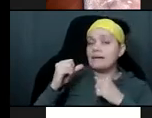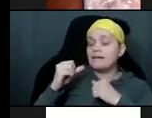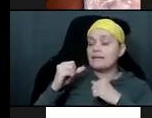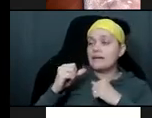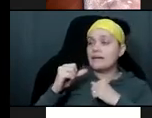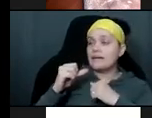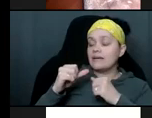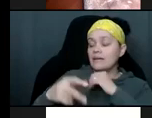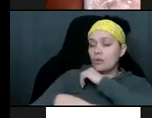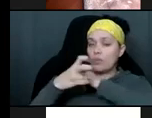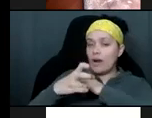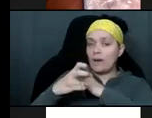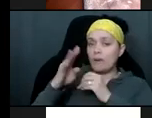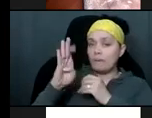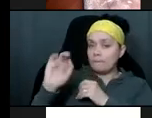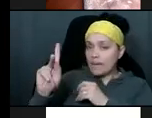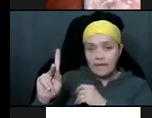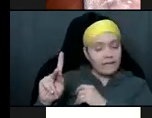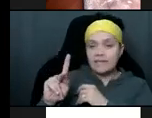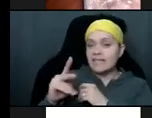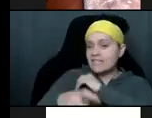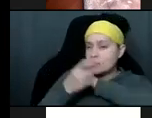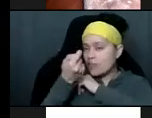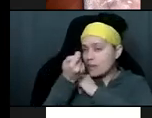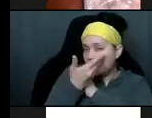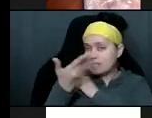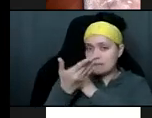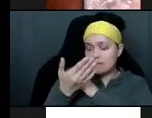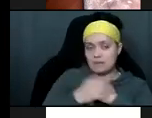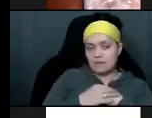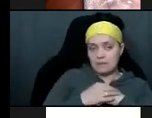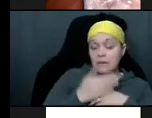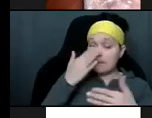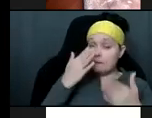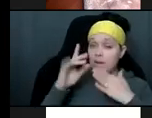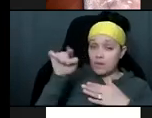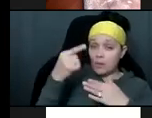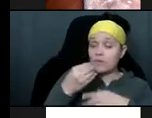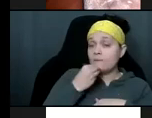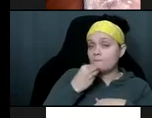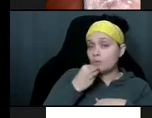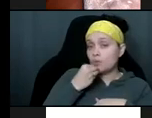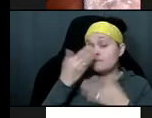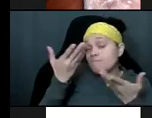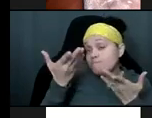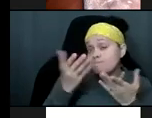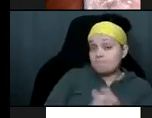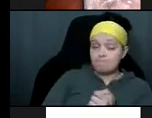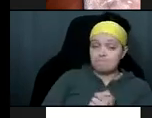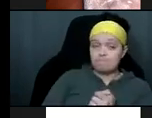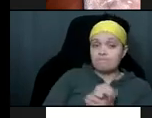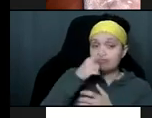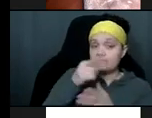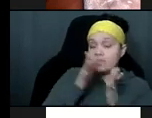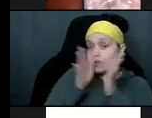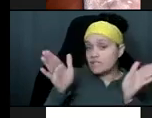mostly thieves who stole a little bit of something, maybe just food. They were